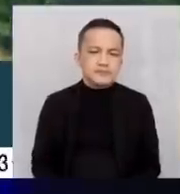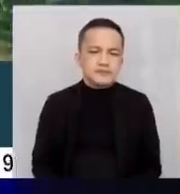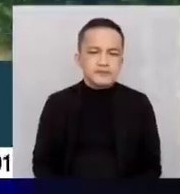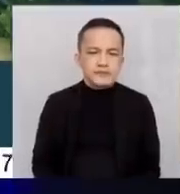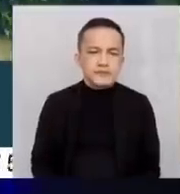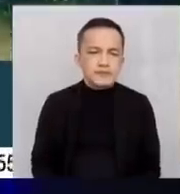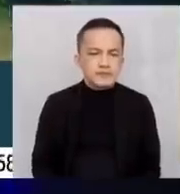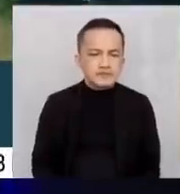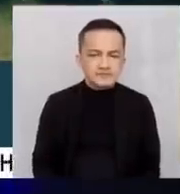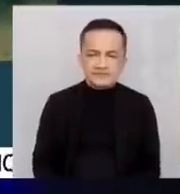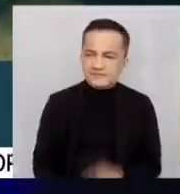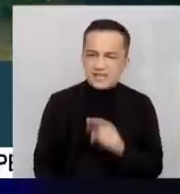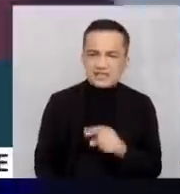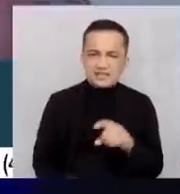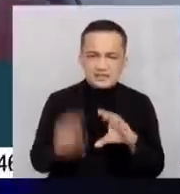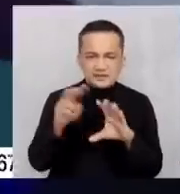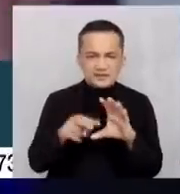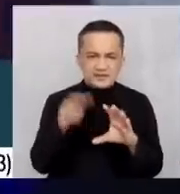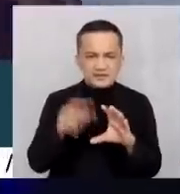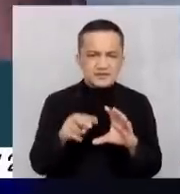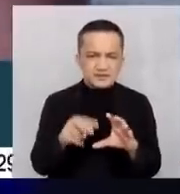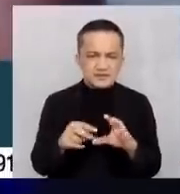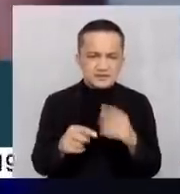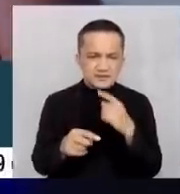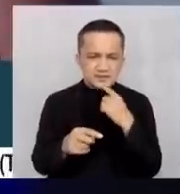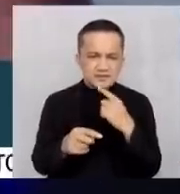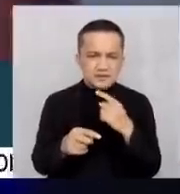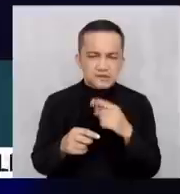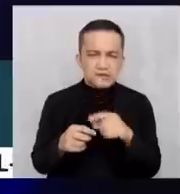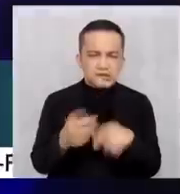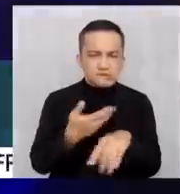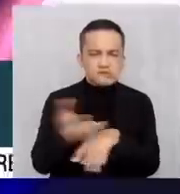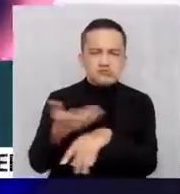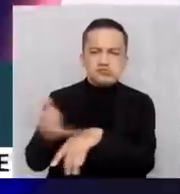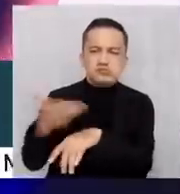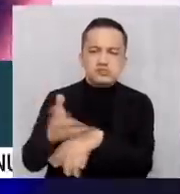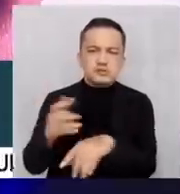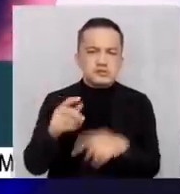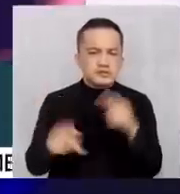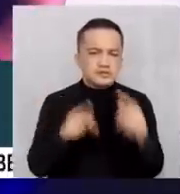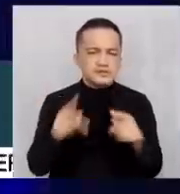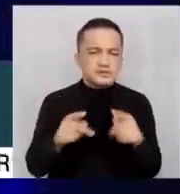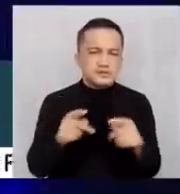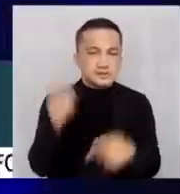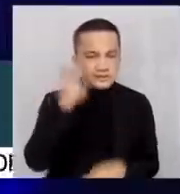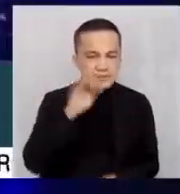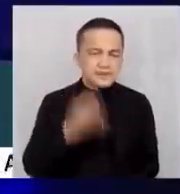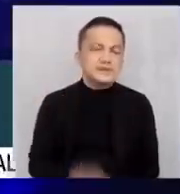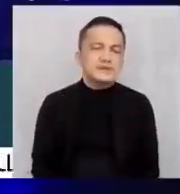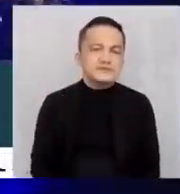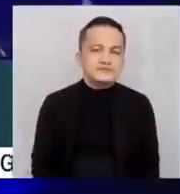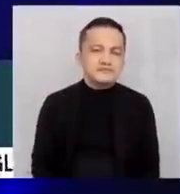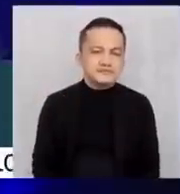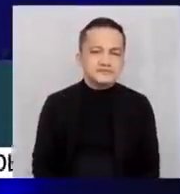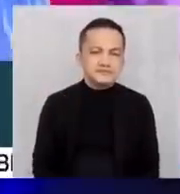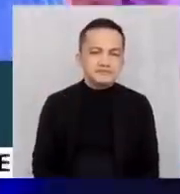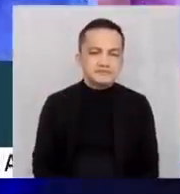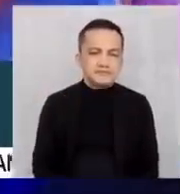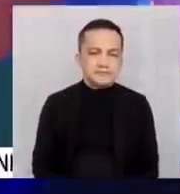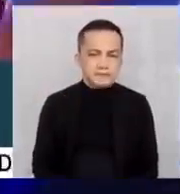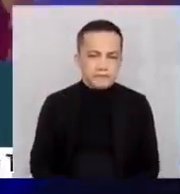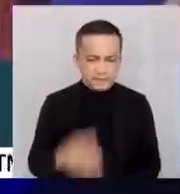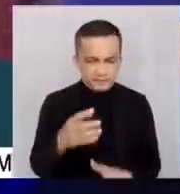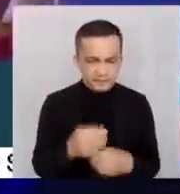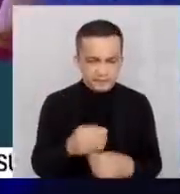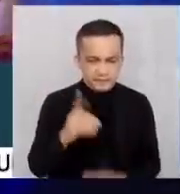video, parang niloloko natin yung taong bayan. Mm-hmm. And aside from that, the DOT should